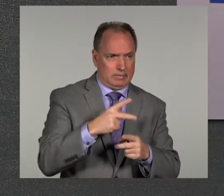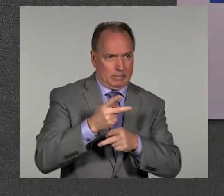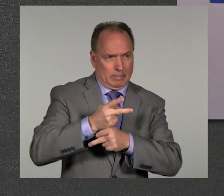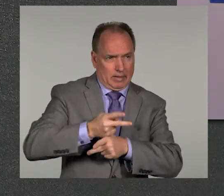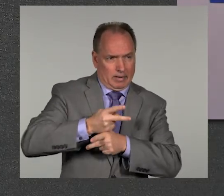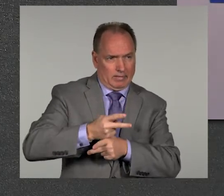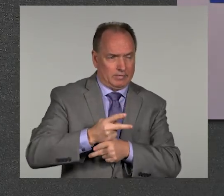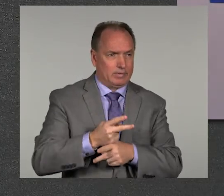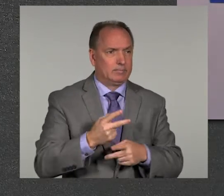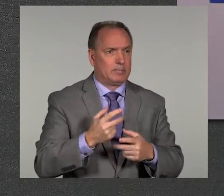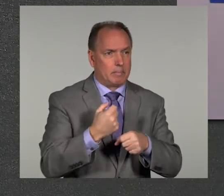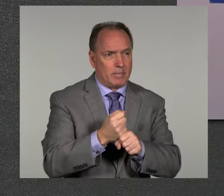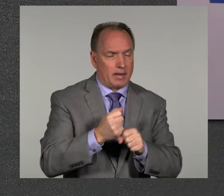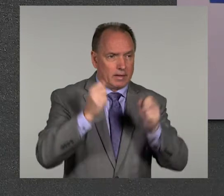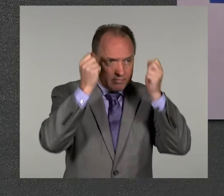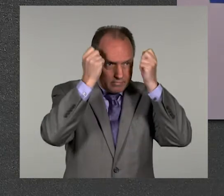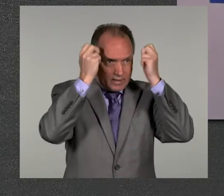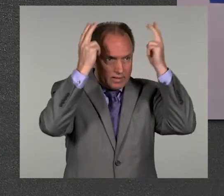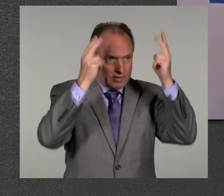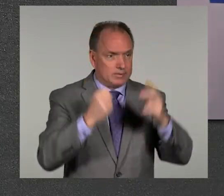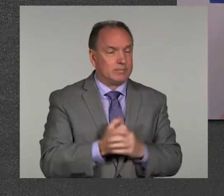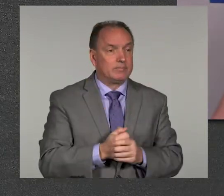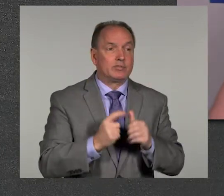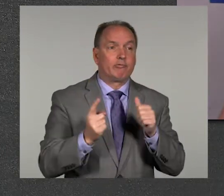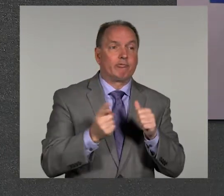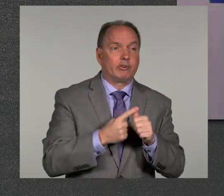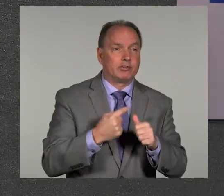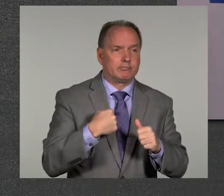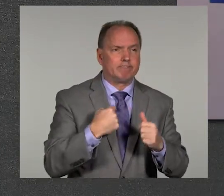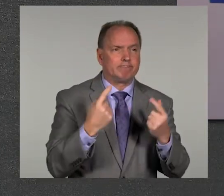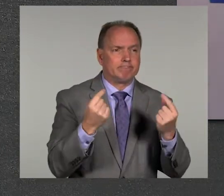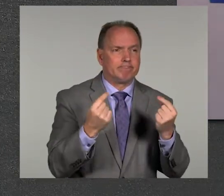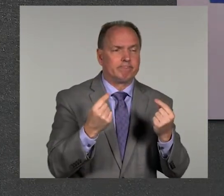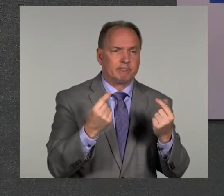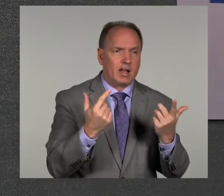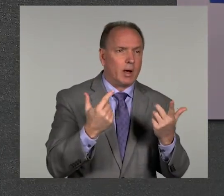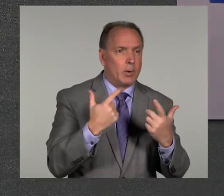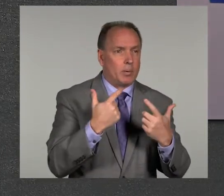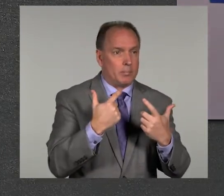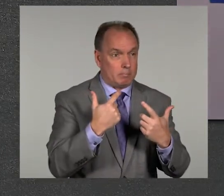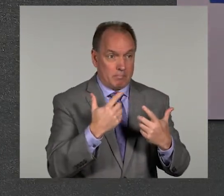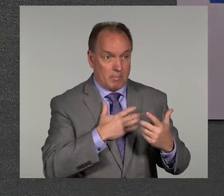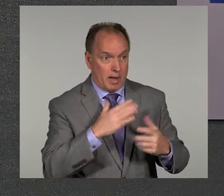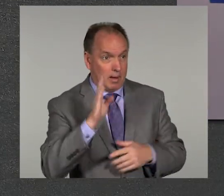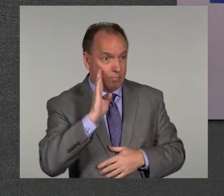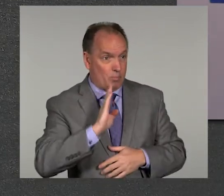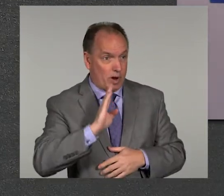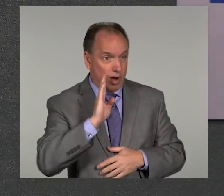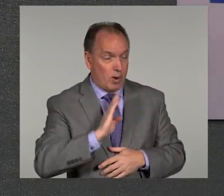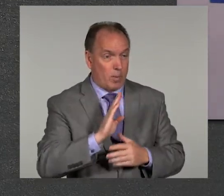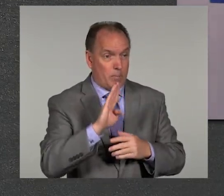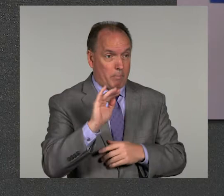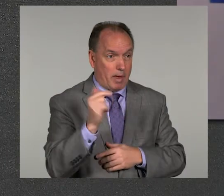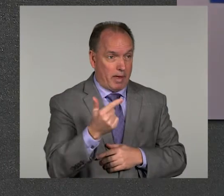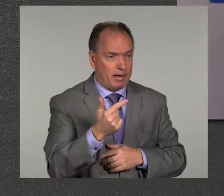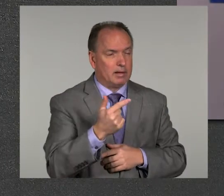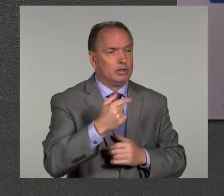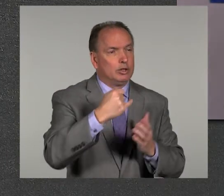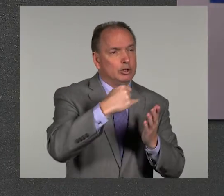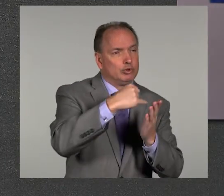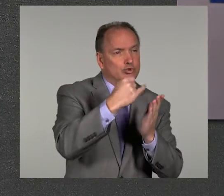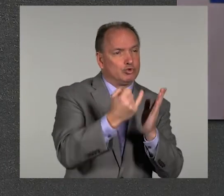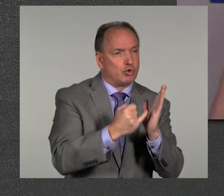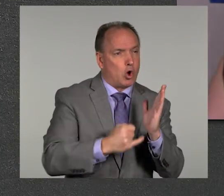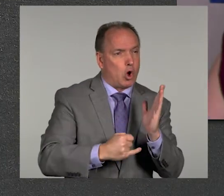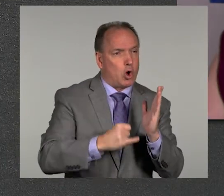gonna be kind of tricky with making the rabbit ears. So the first thing I'm going to do is I'm going to take my brown paper bag and I am